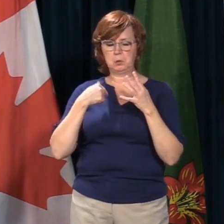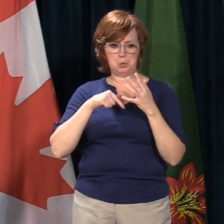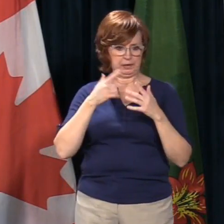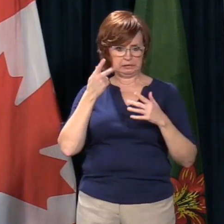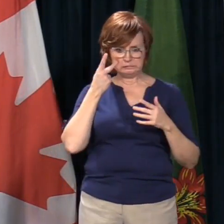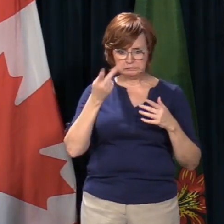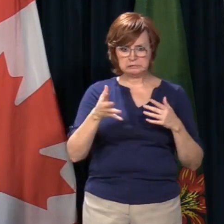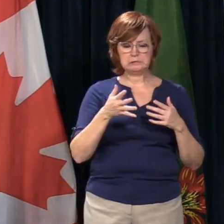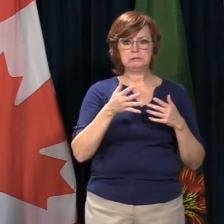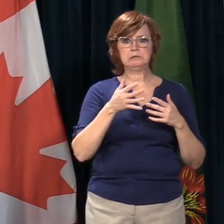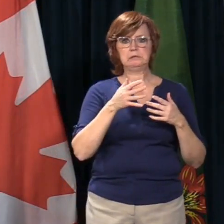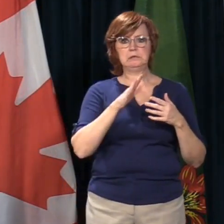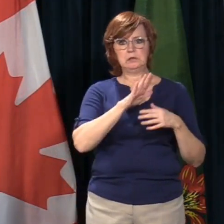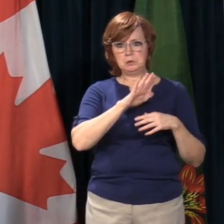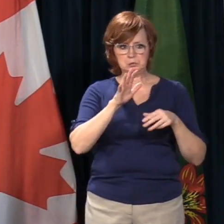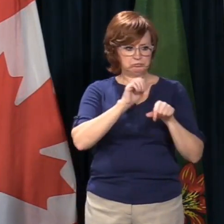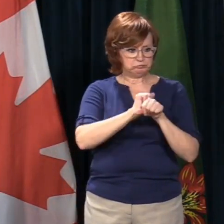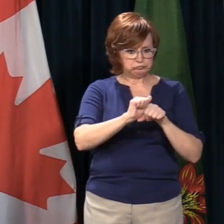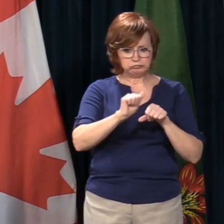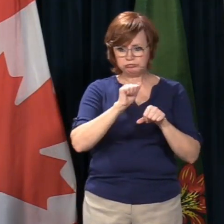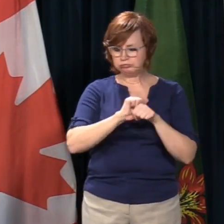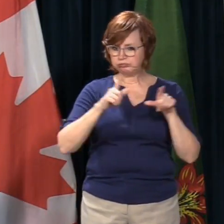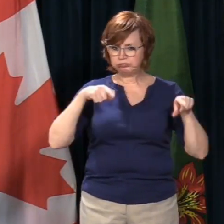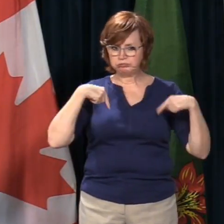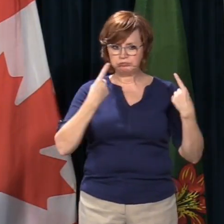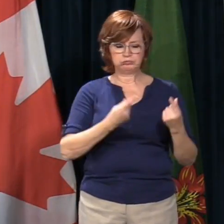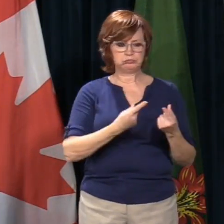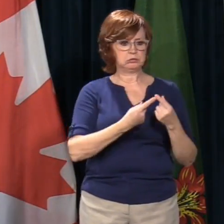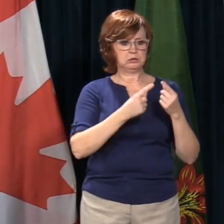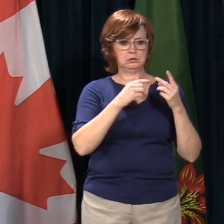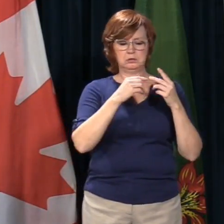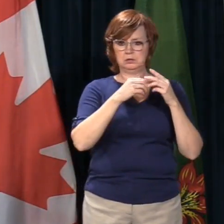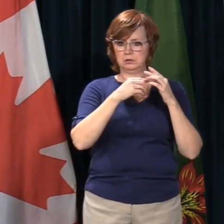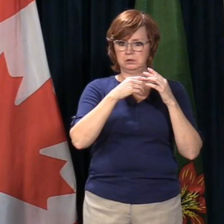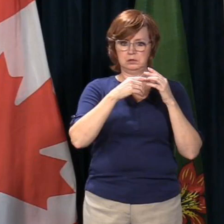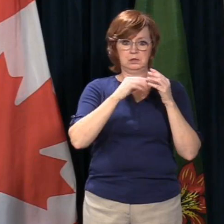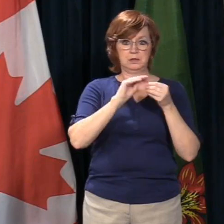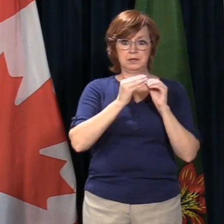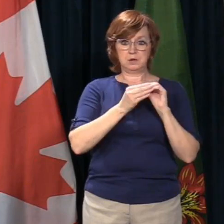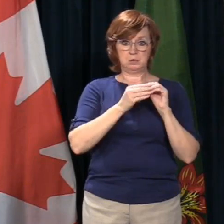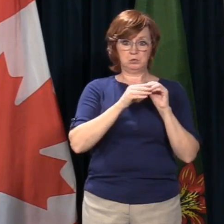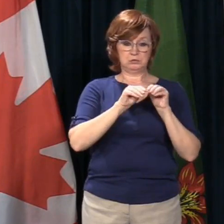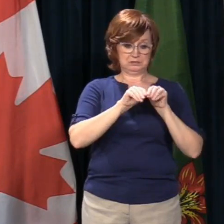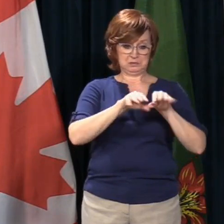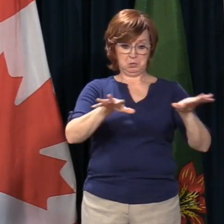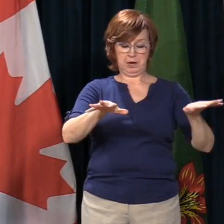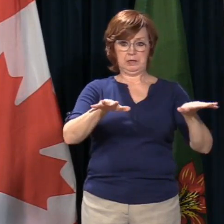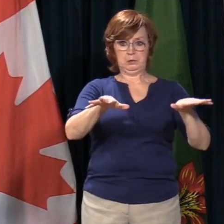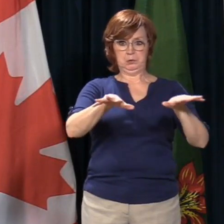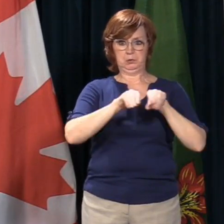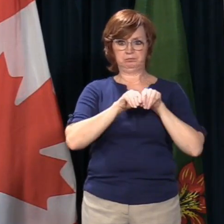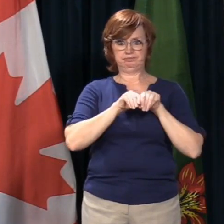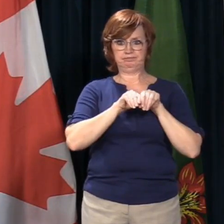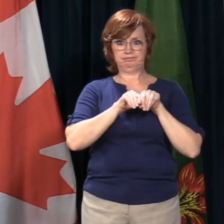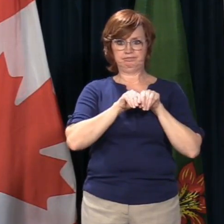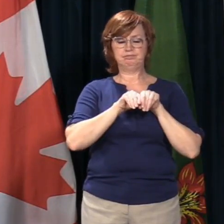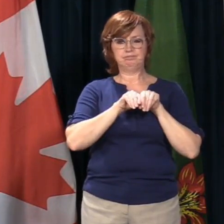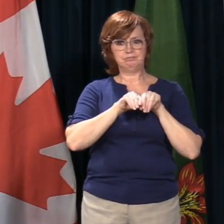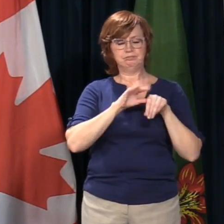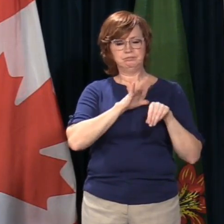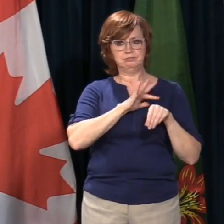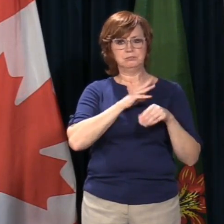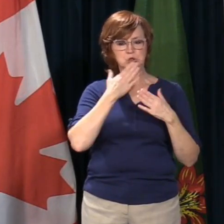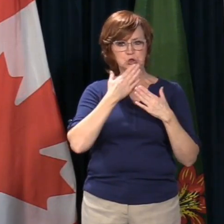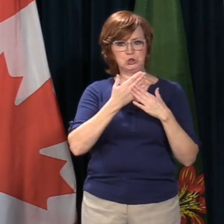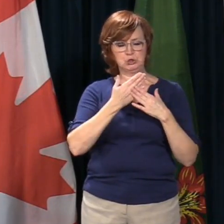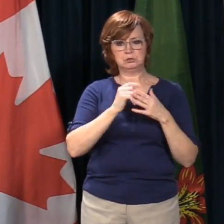working. Our broad testing, the restrictions that are in place, but also the fact that we've been incorporating Saskatchewan-based data. The reason they